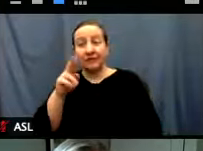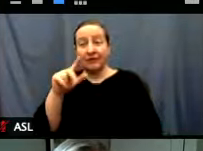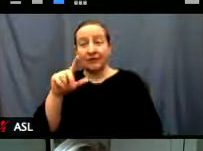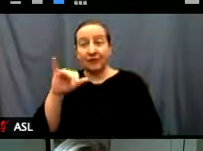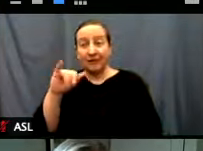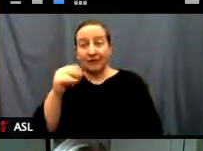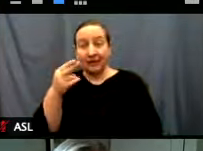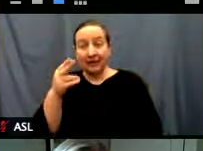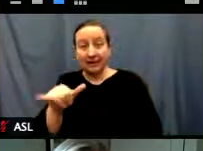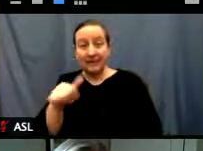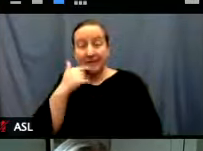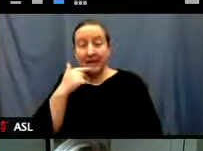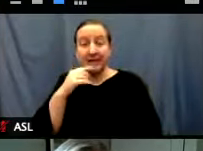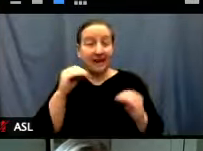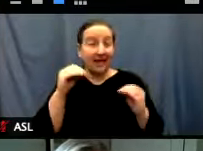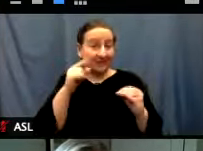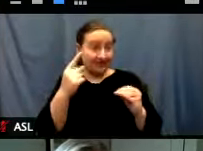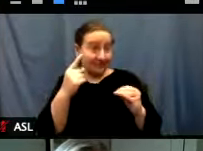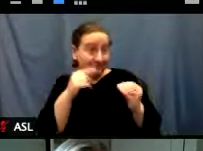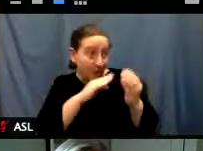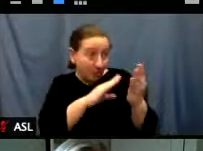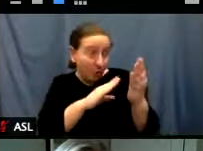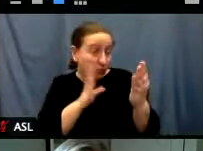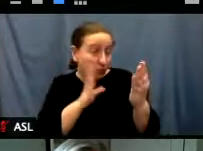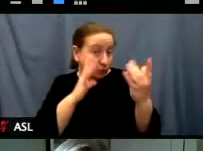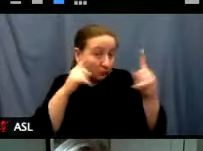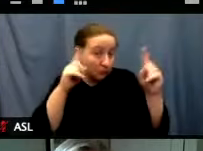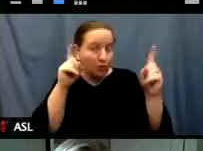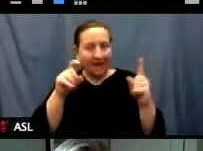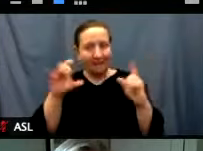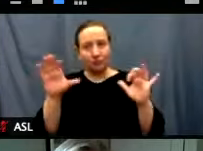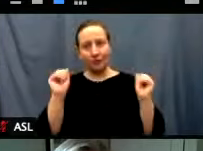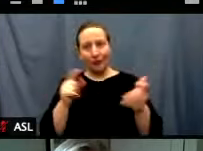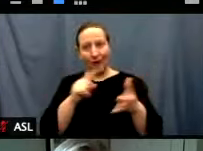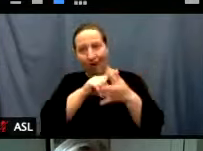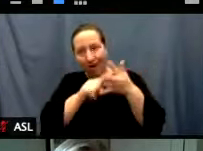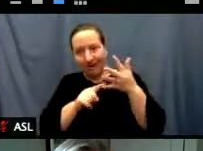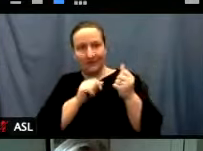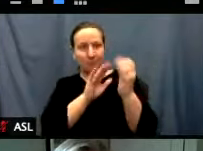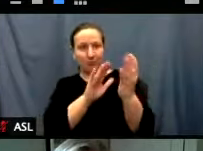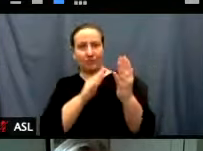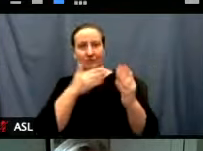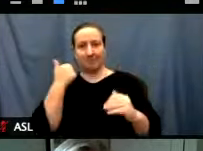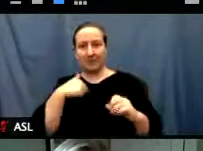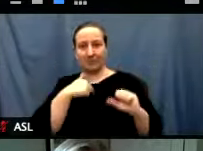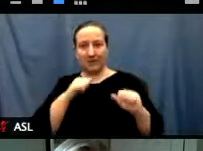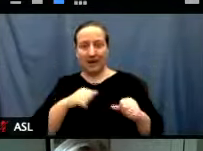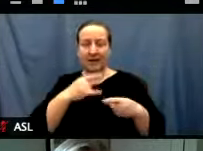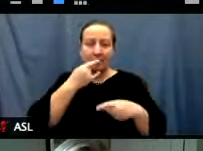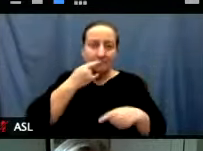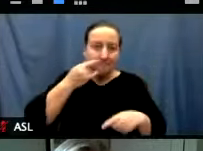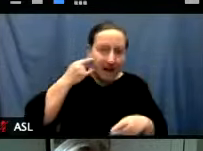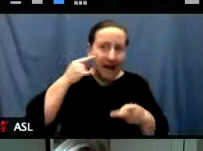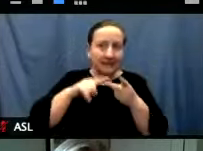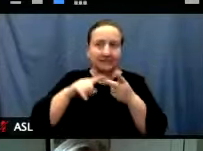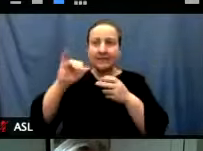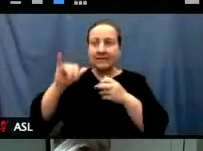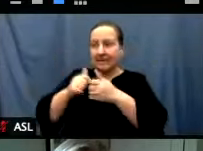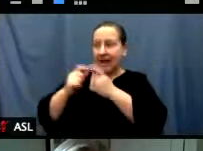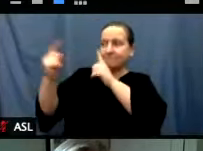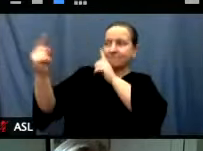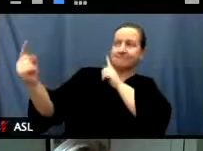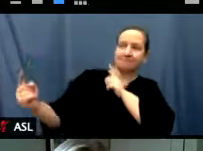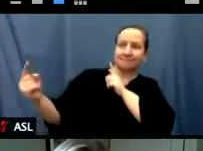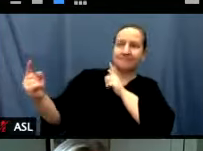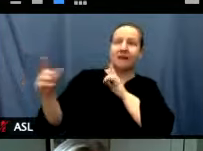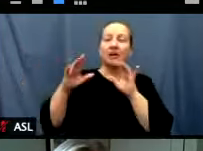none of these strategies alone can do it. We all have to do all of them to the best of our ability. So wear a mask, stay apart, be with your